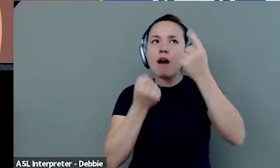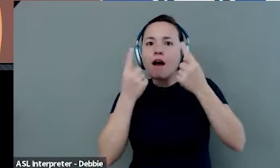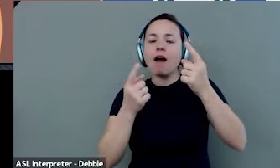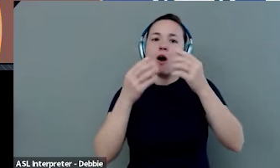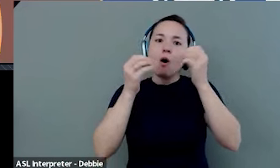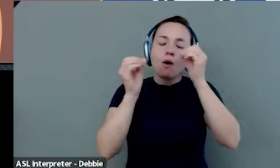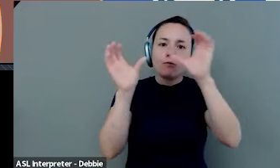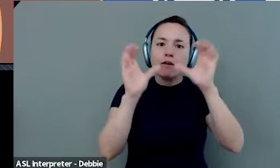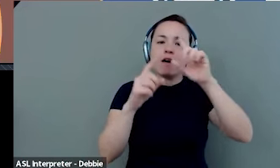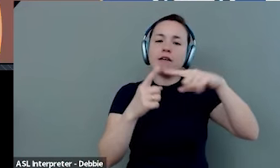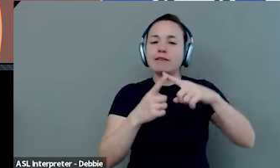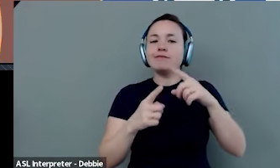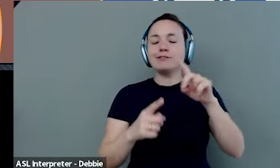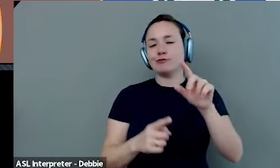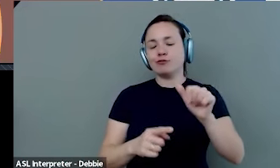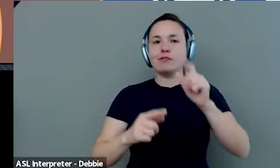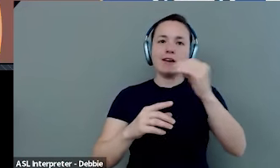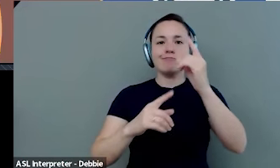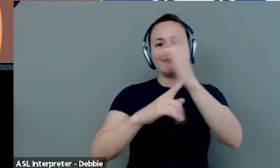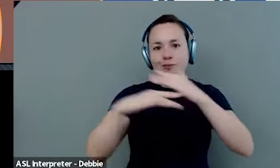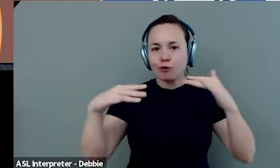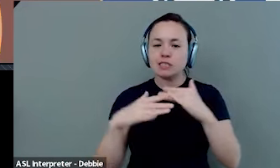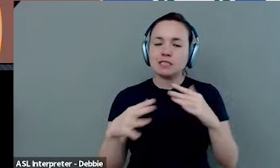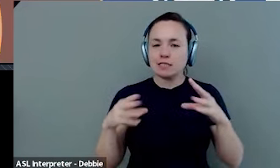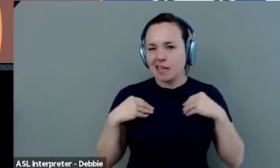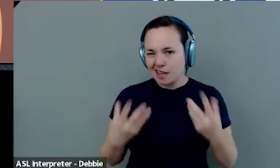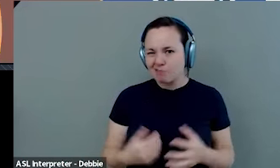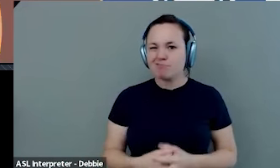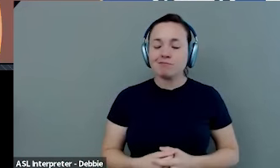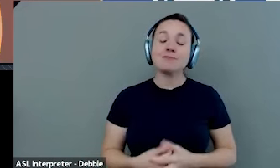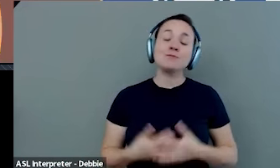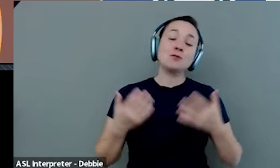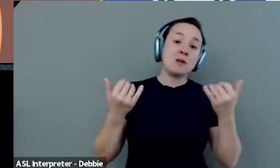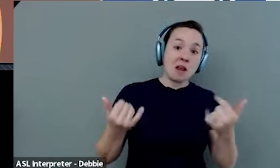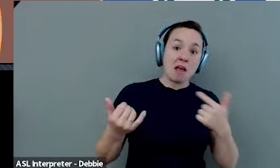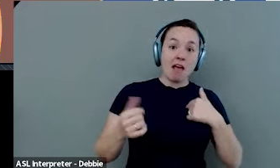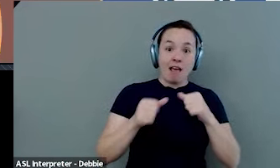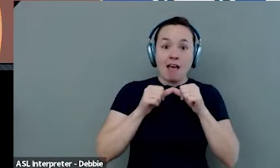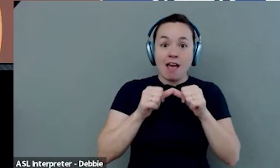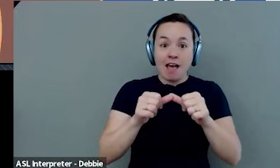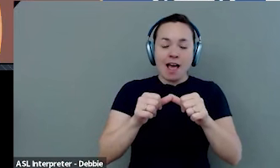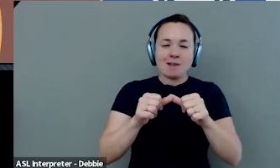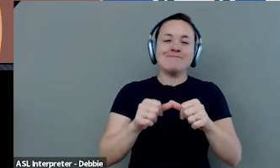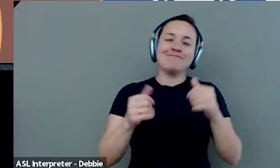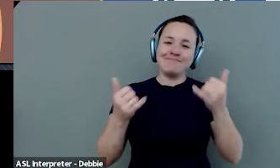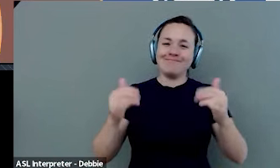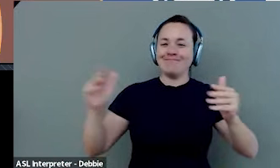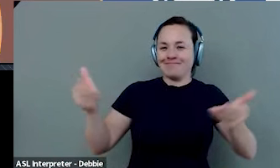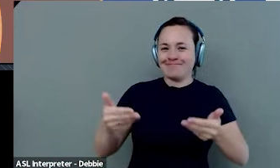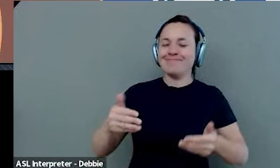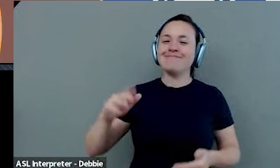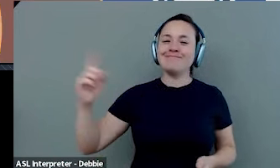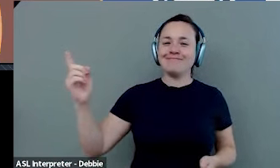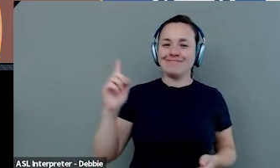of the greater diversity. So without further ado, I'm going to transition and introduce the next